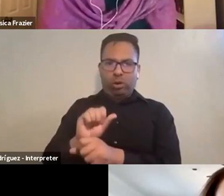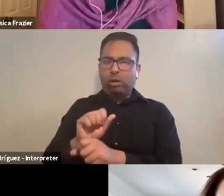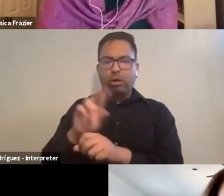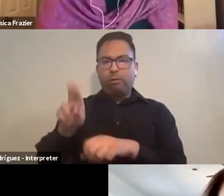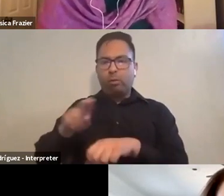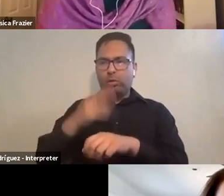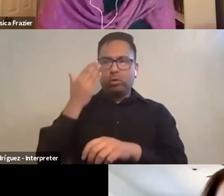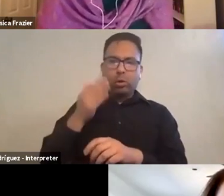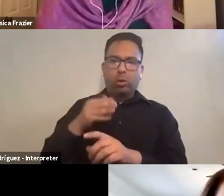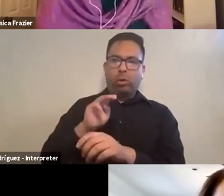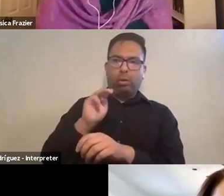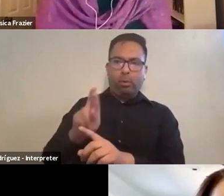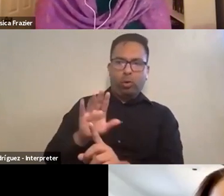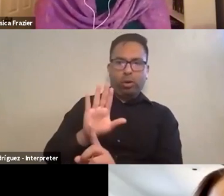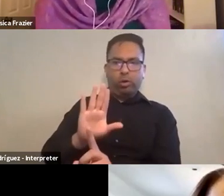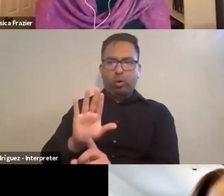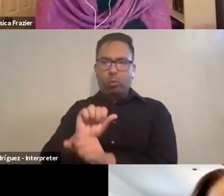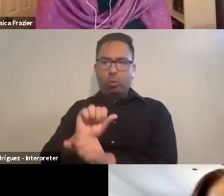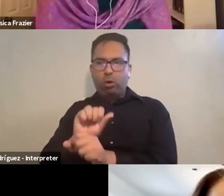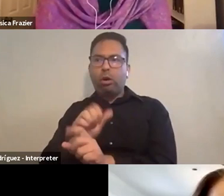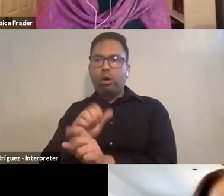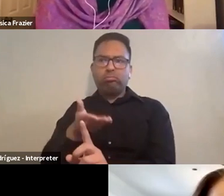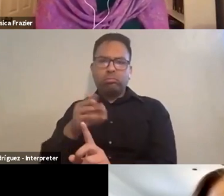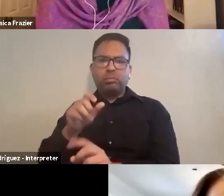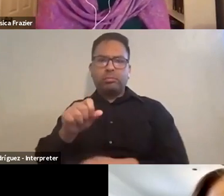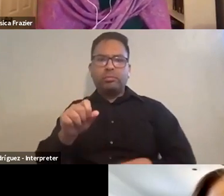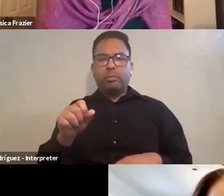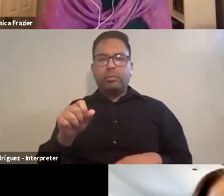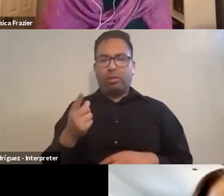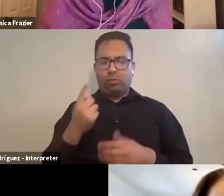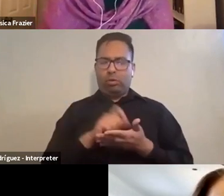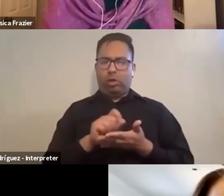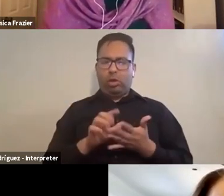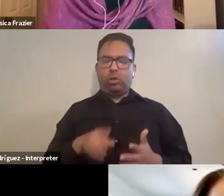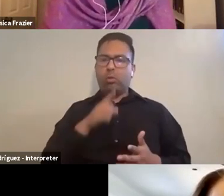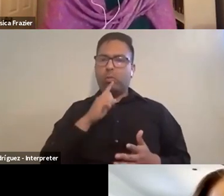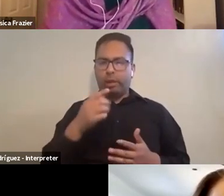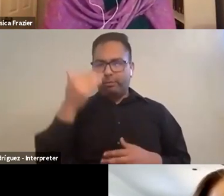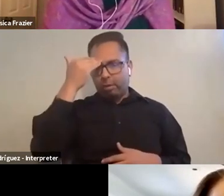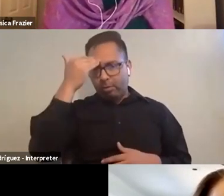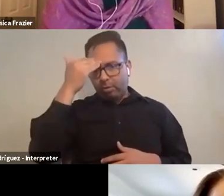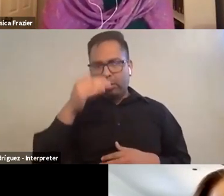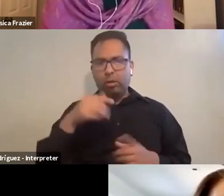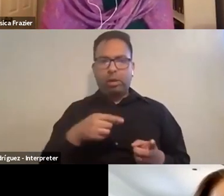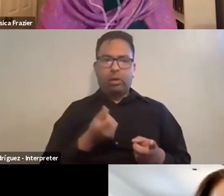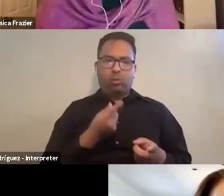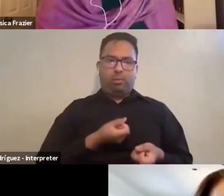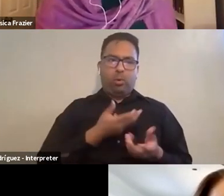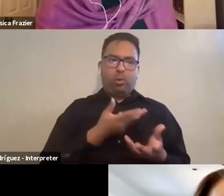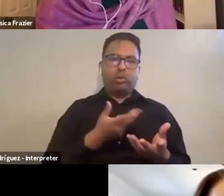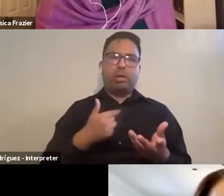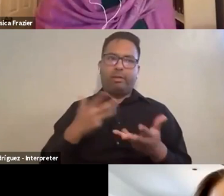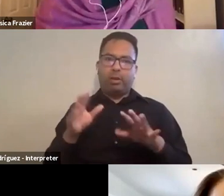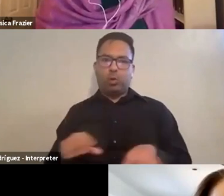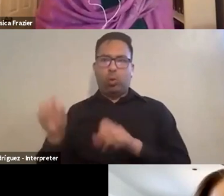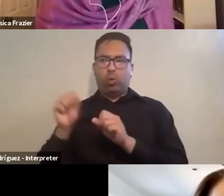with her work. And this author is very familiar as a poet and a poetry event host, having hosted Margaret and